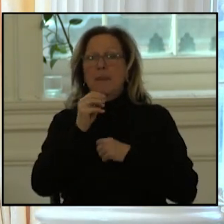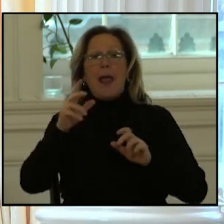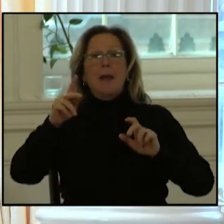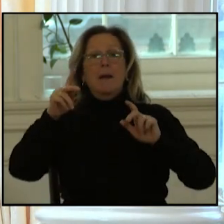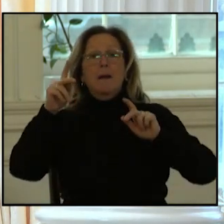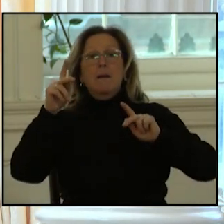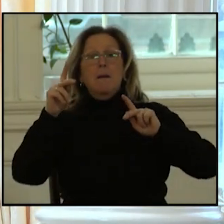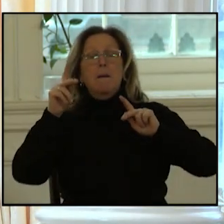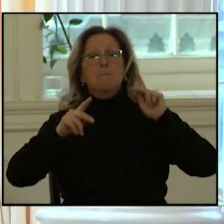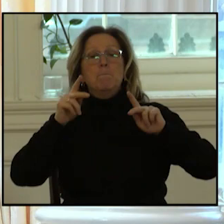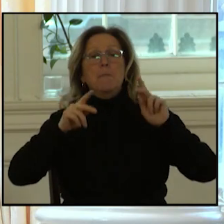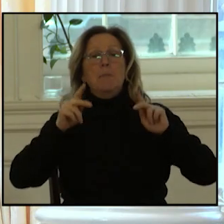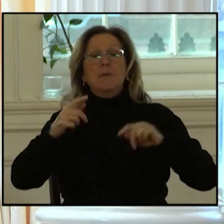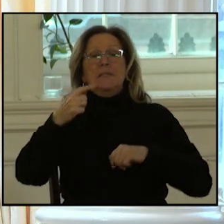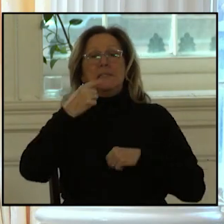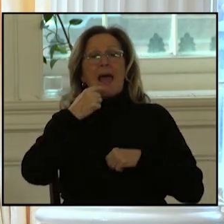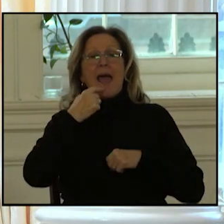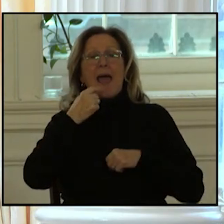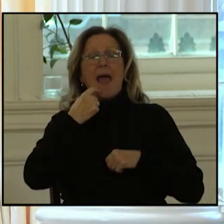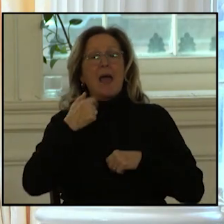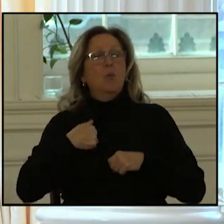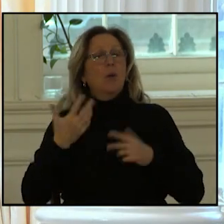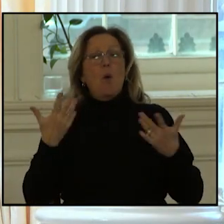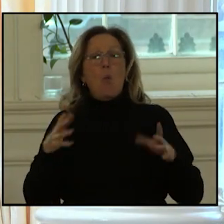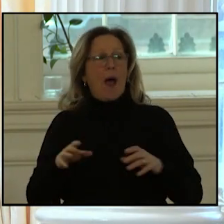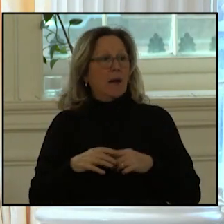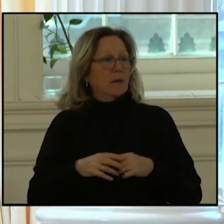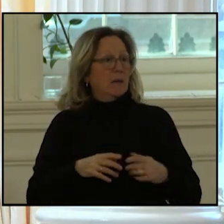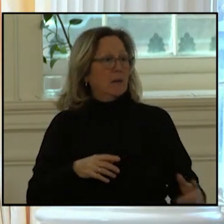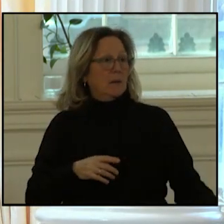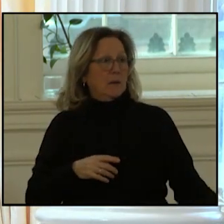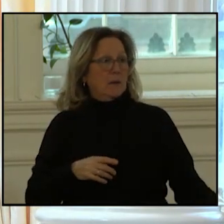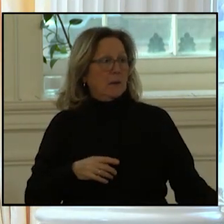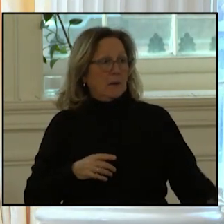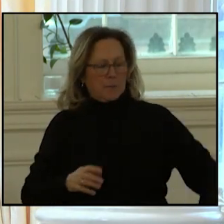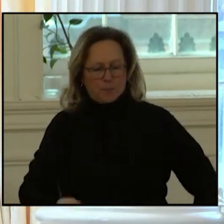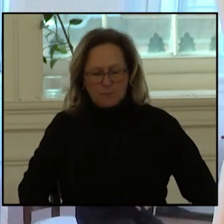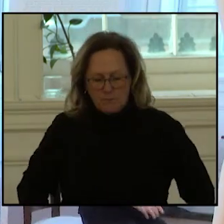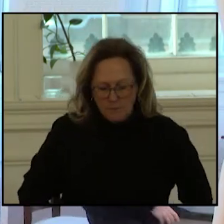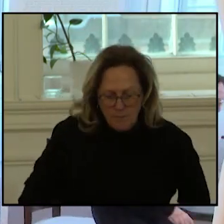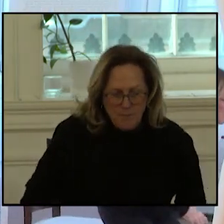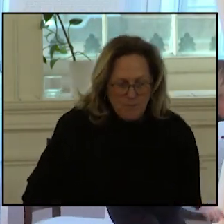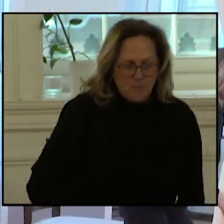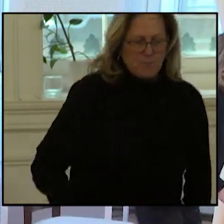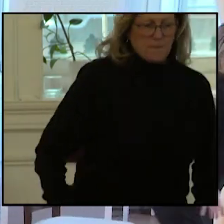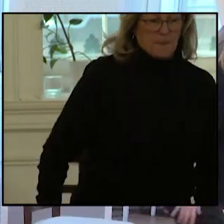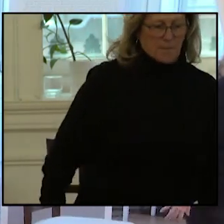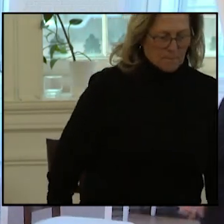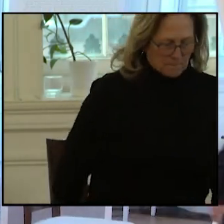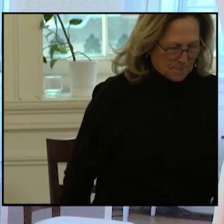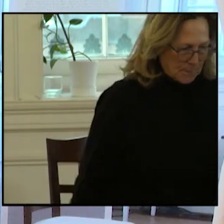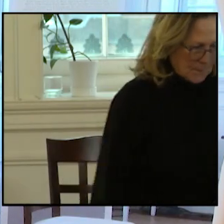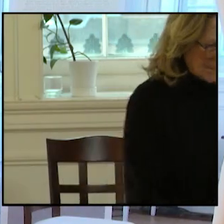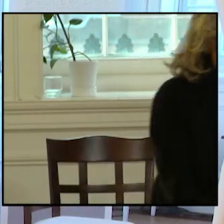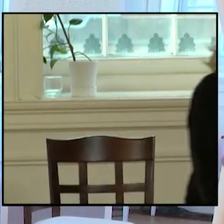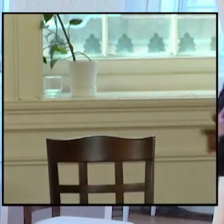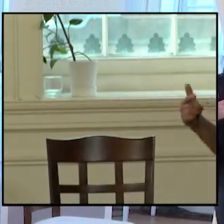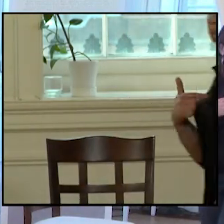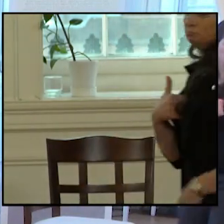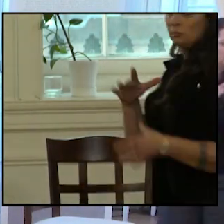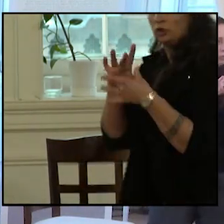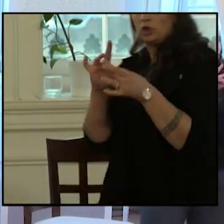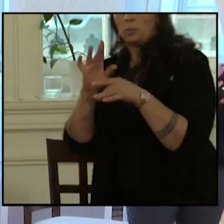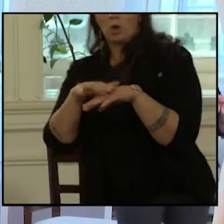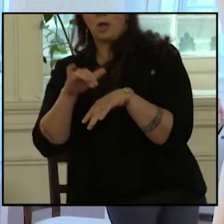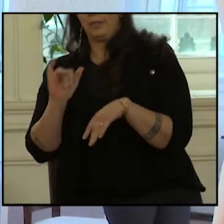we don't want to hear that. Yeah. So let me jump in here for a second, all right? I mean, everything